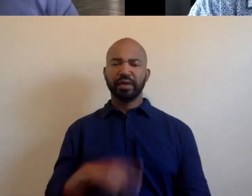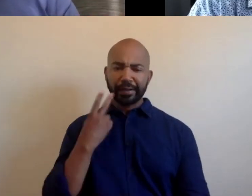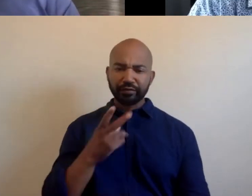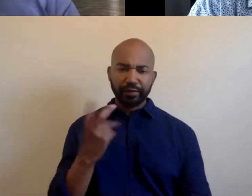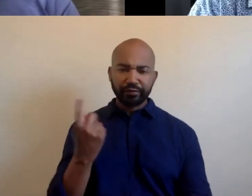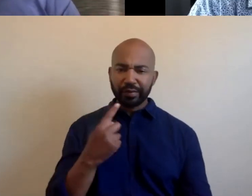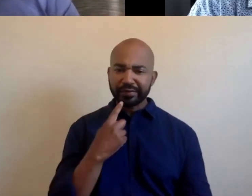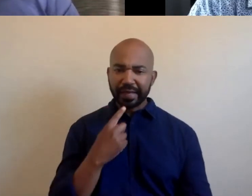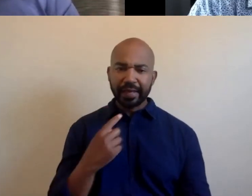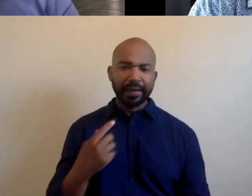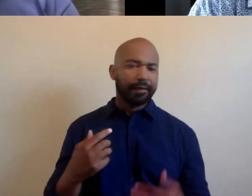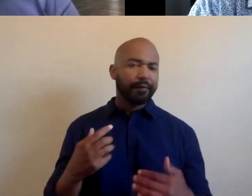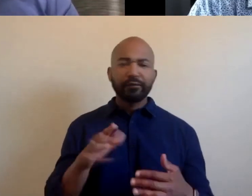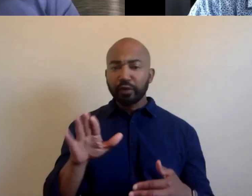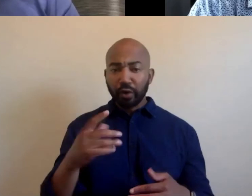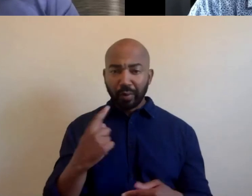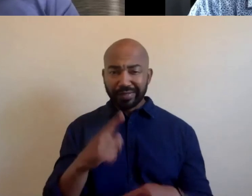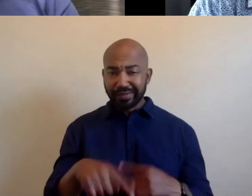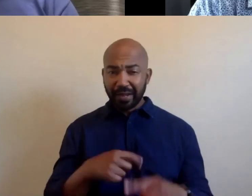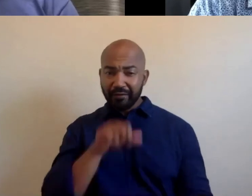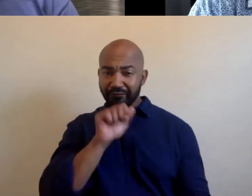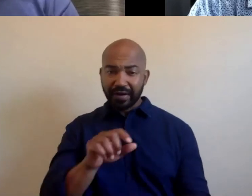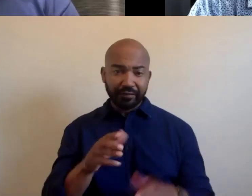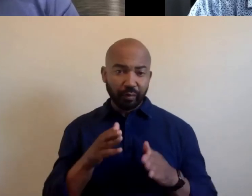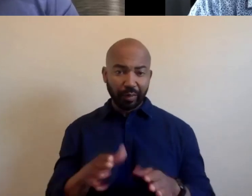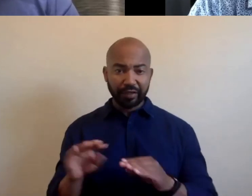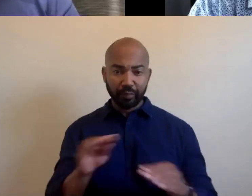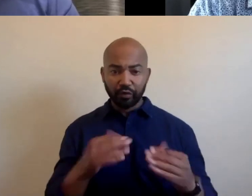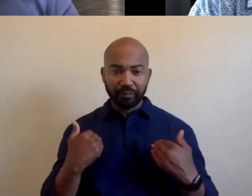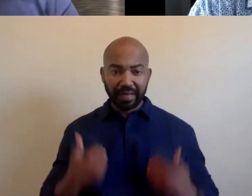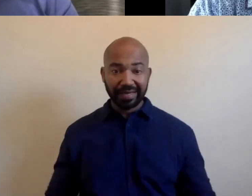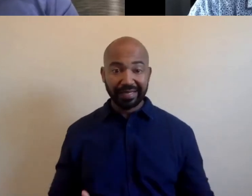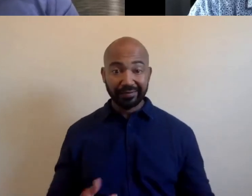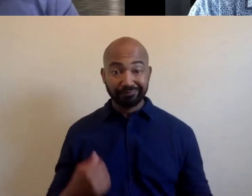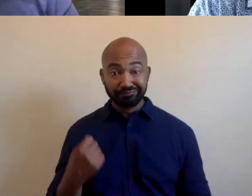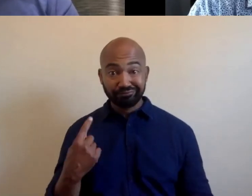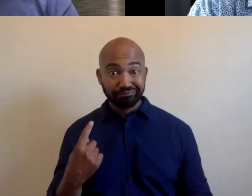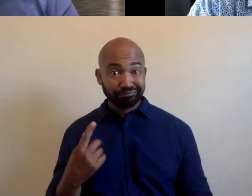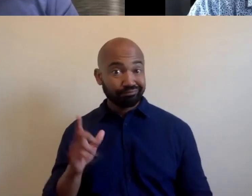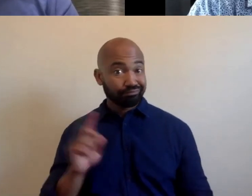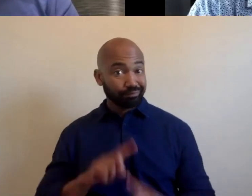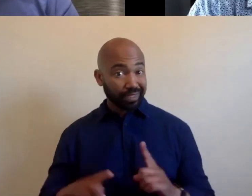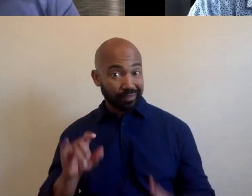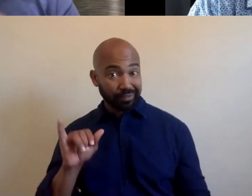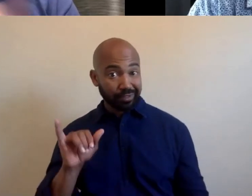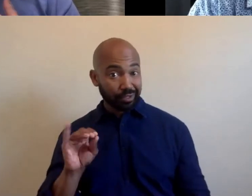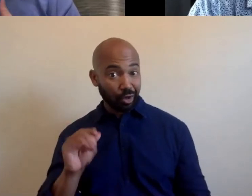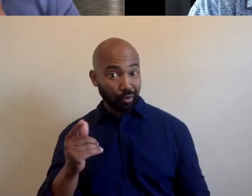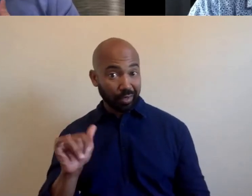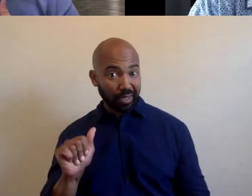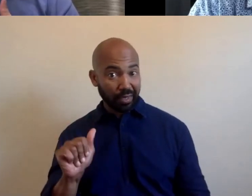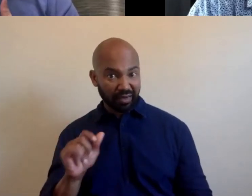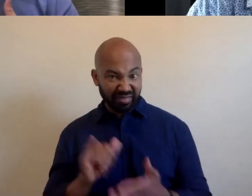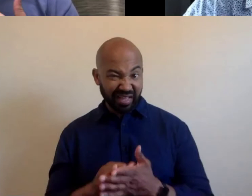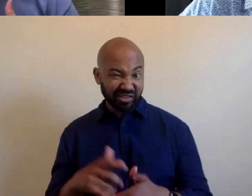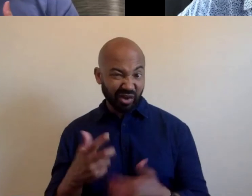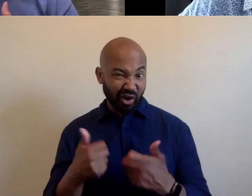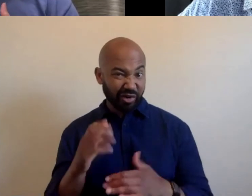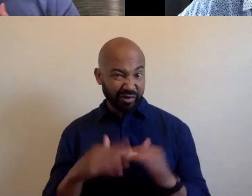move. And yoga is a wonderful and harder than you think exercise. So I would say that that's an